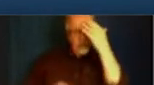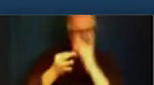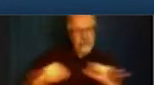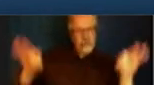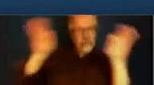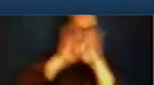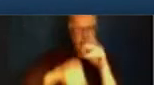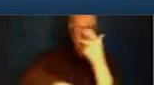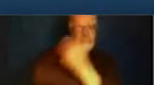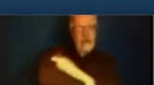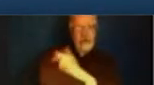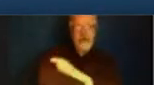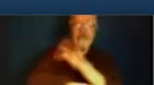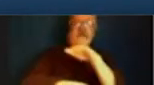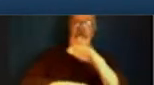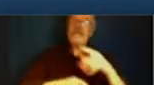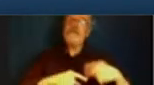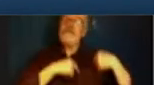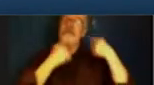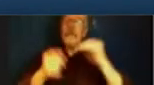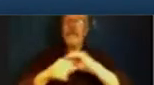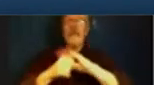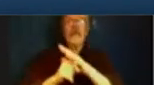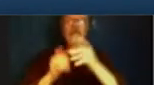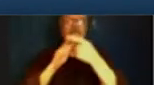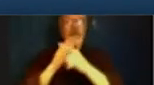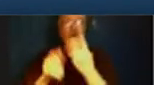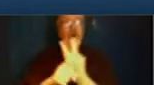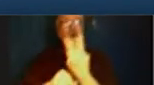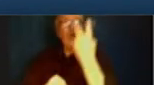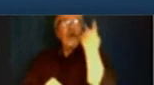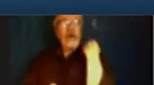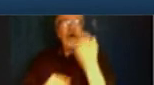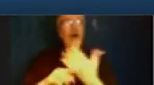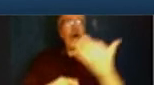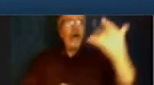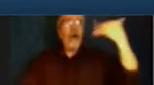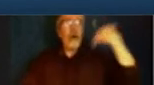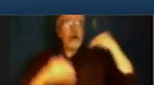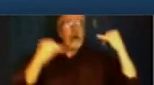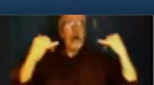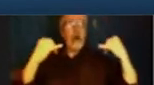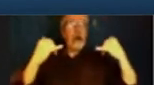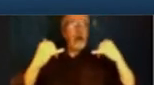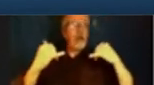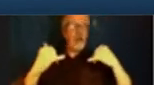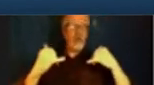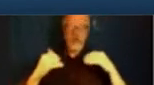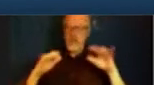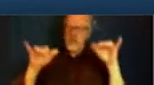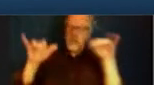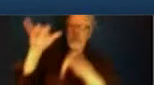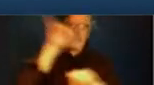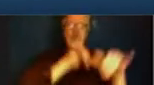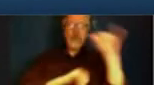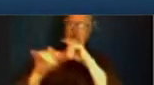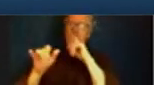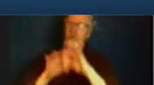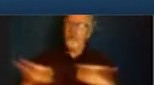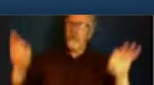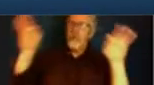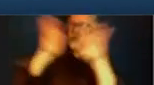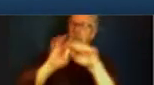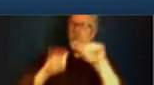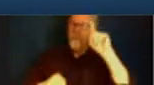of this pandemic. And it's now particularly important for people who have had the first two doses to get